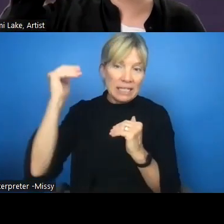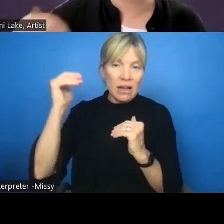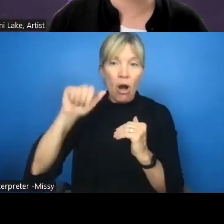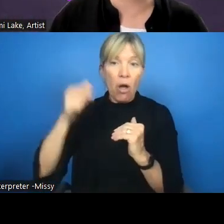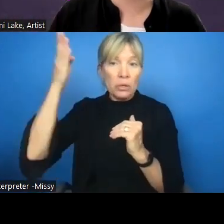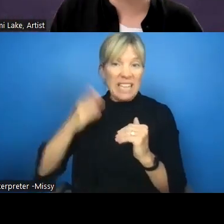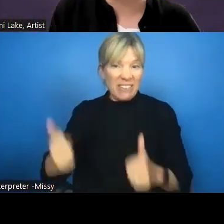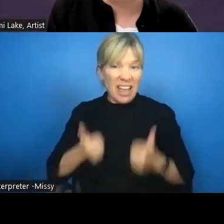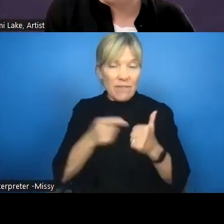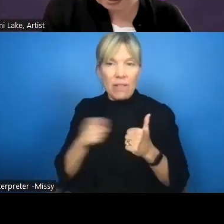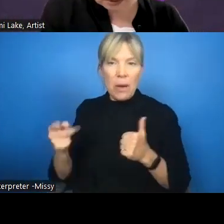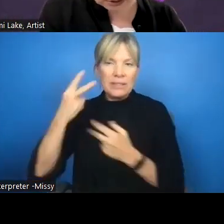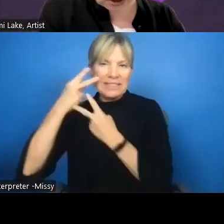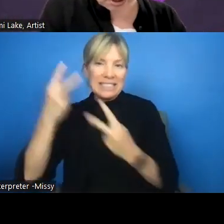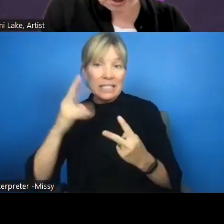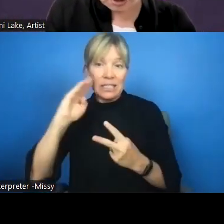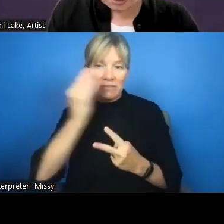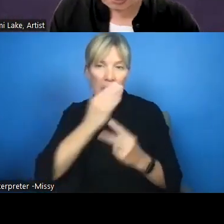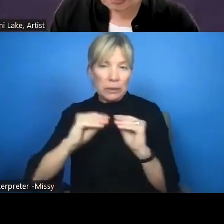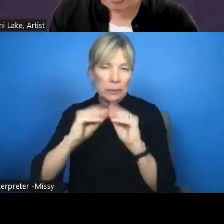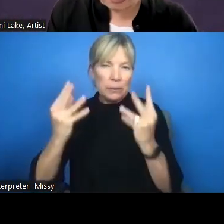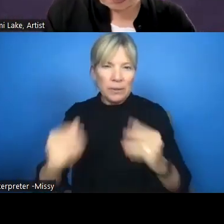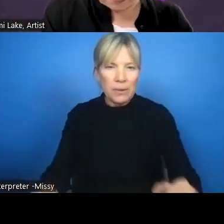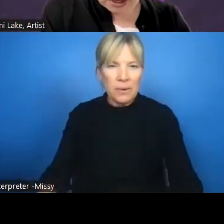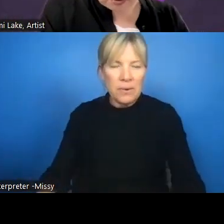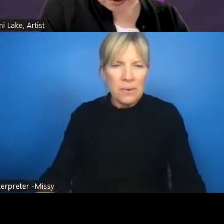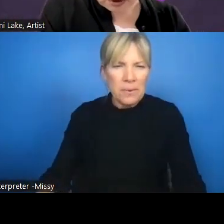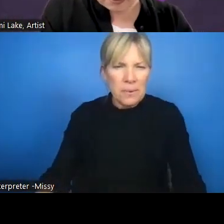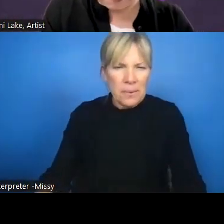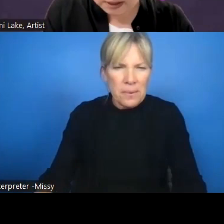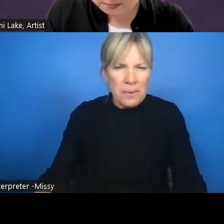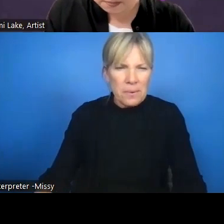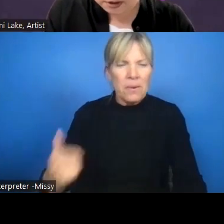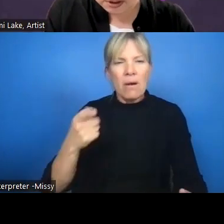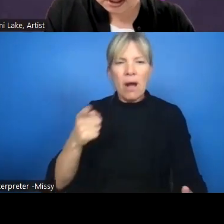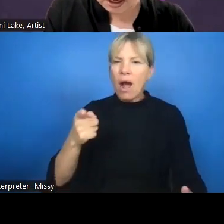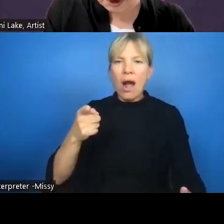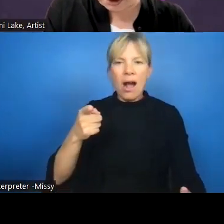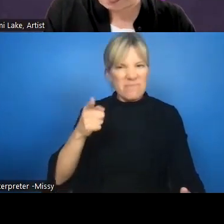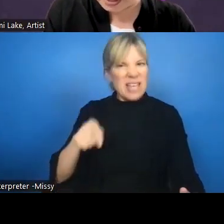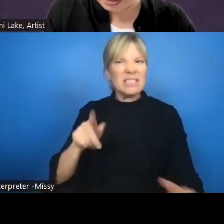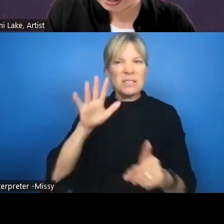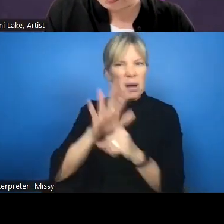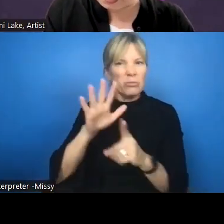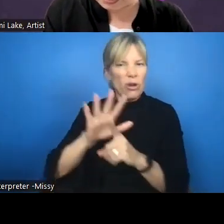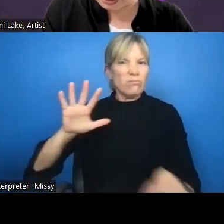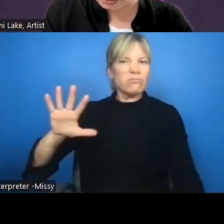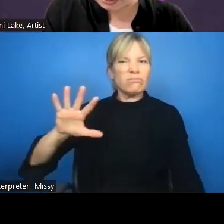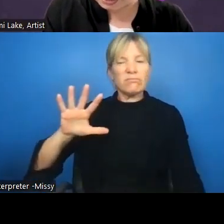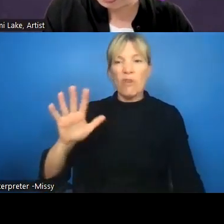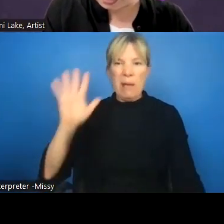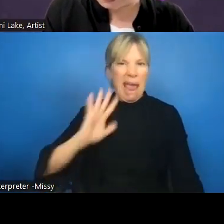of their life, they will see these flowers. So this Hosoge was very popular in the ancient Japan up to